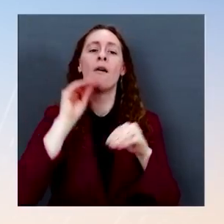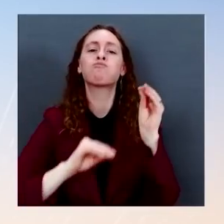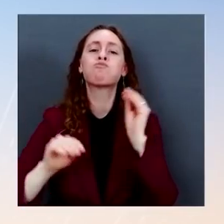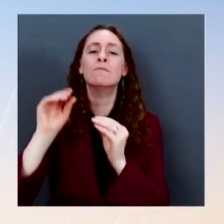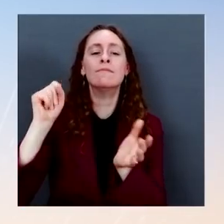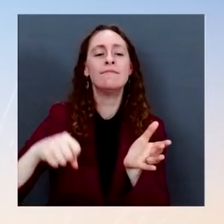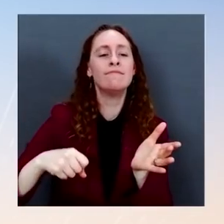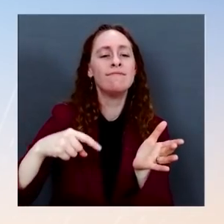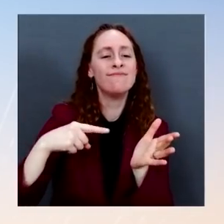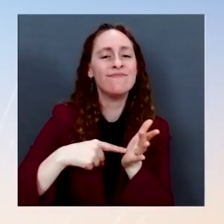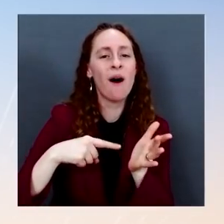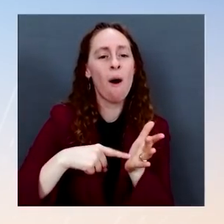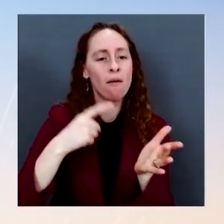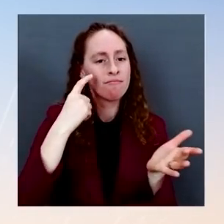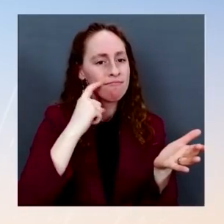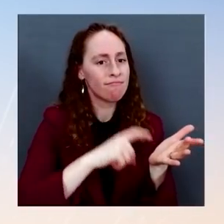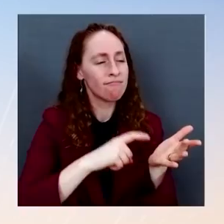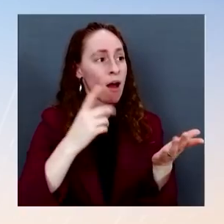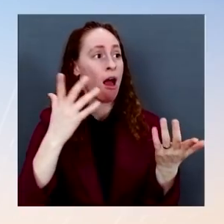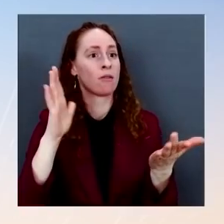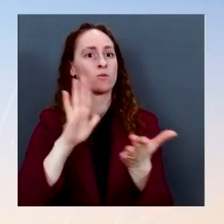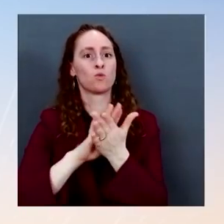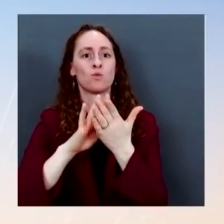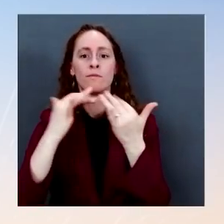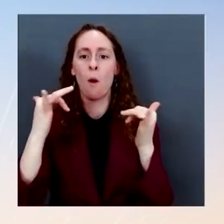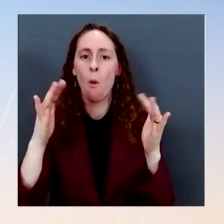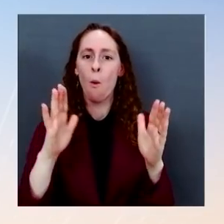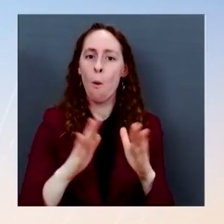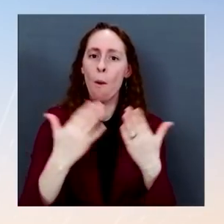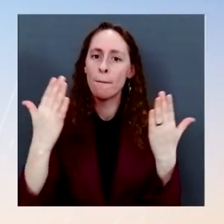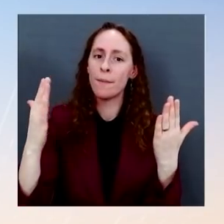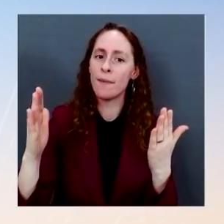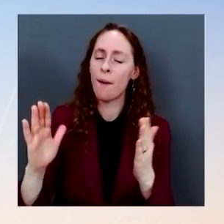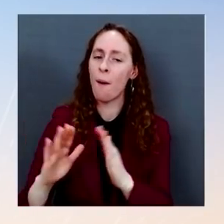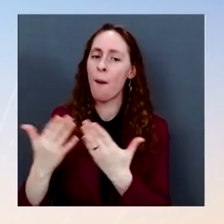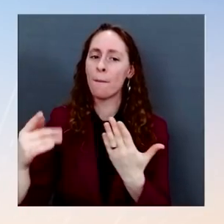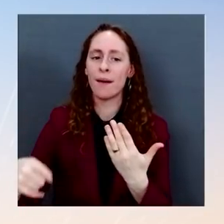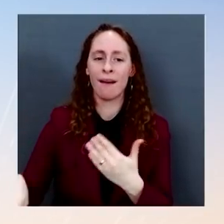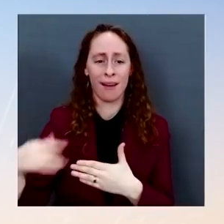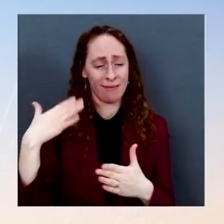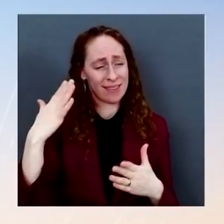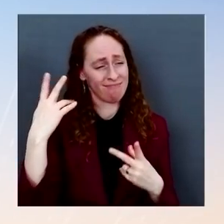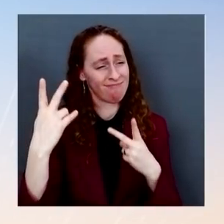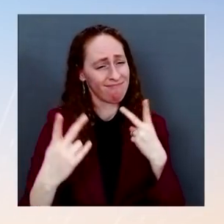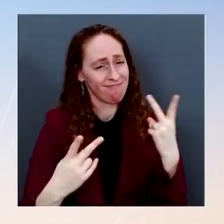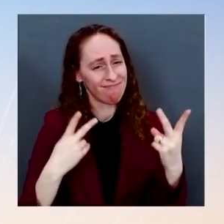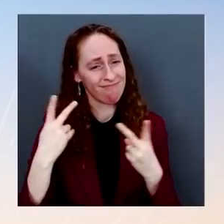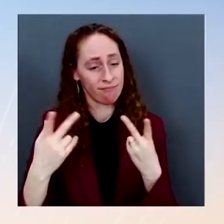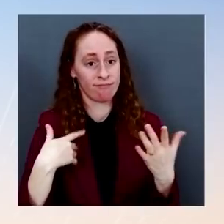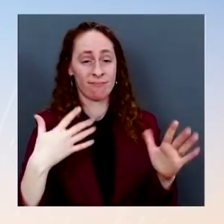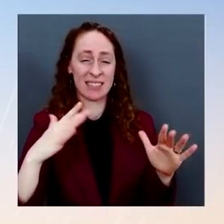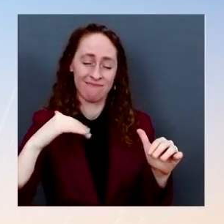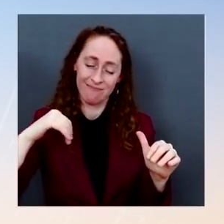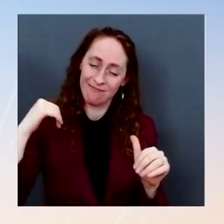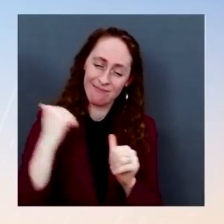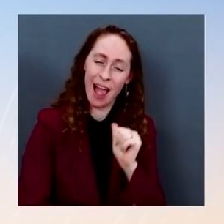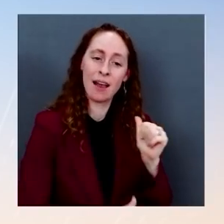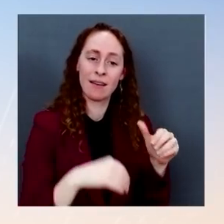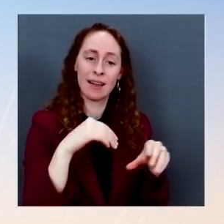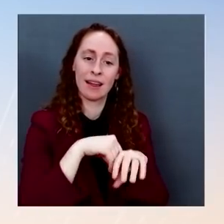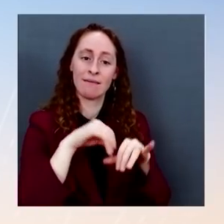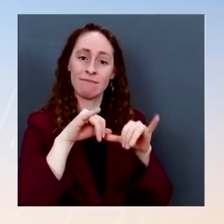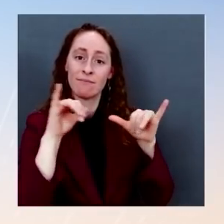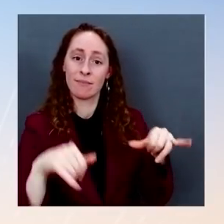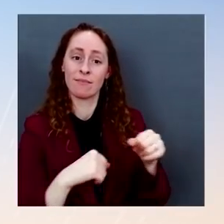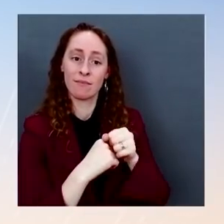bill, something that, again, will make sure that we're replacing lead pipes across the country, make sure we're expanding access to broadband